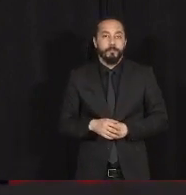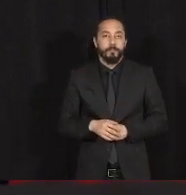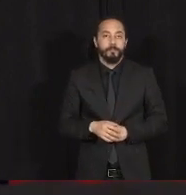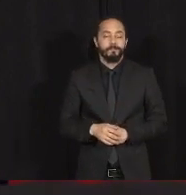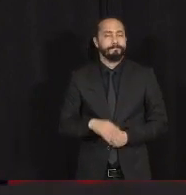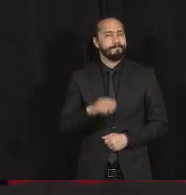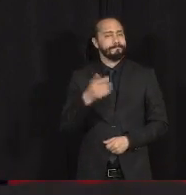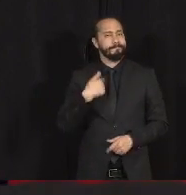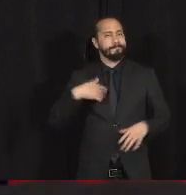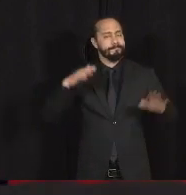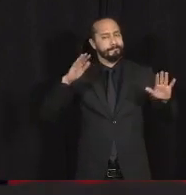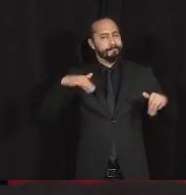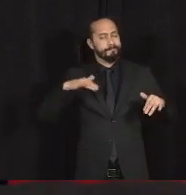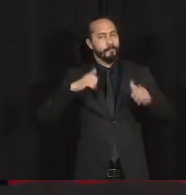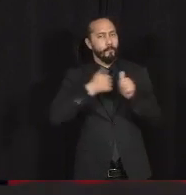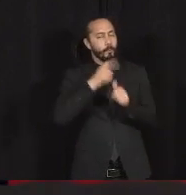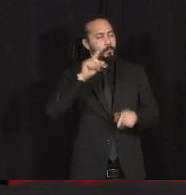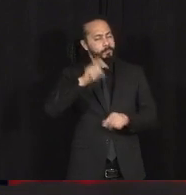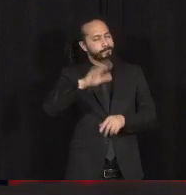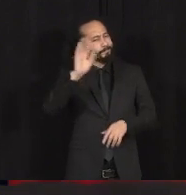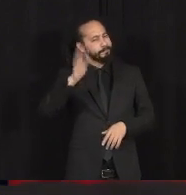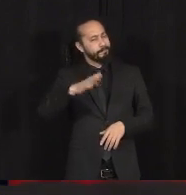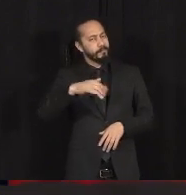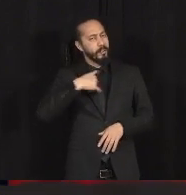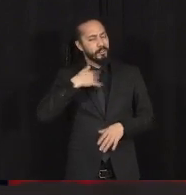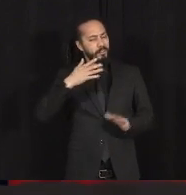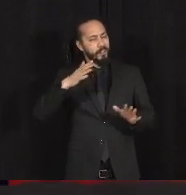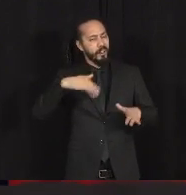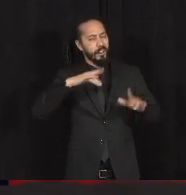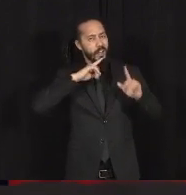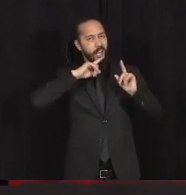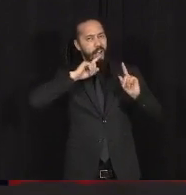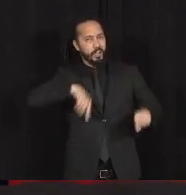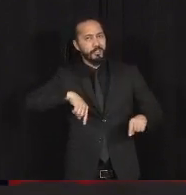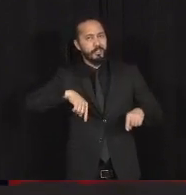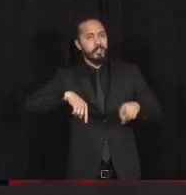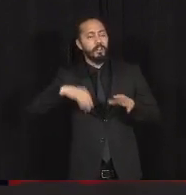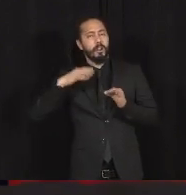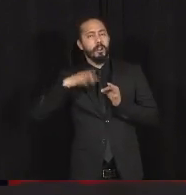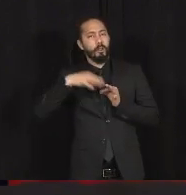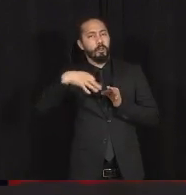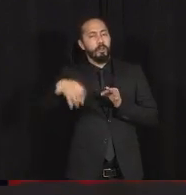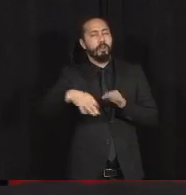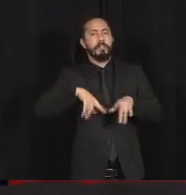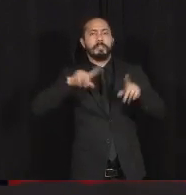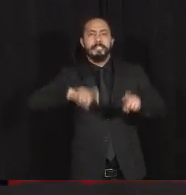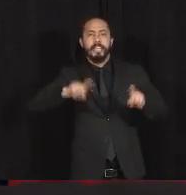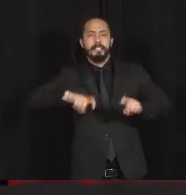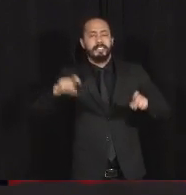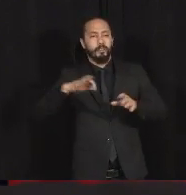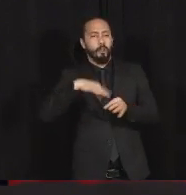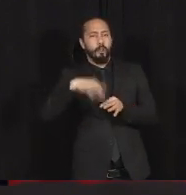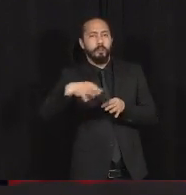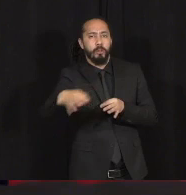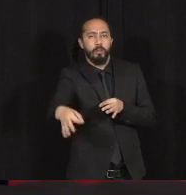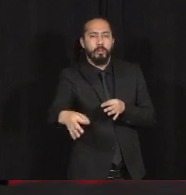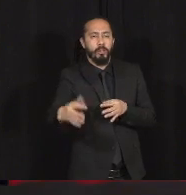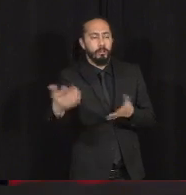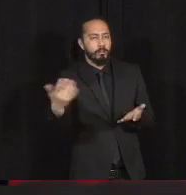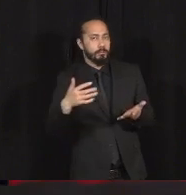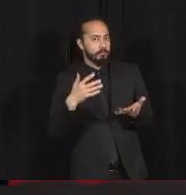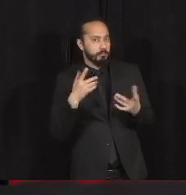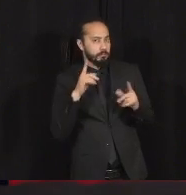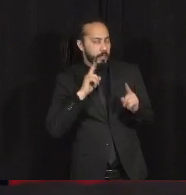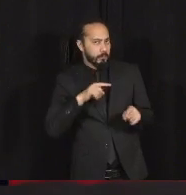about the delays in testing. And my understanding is that the data was not